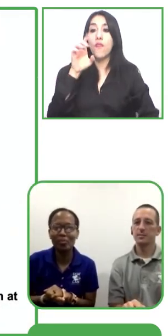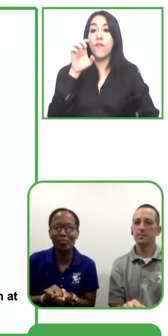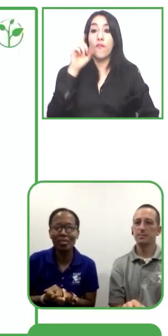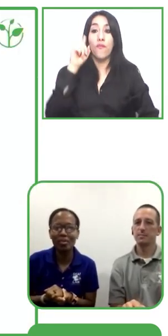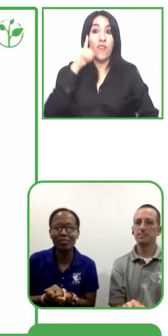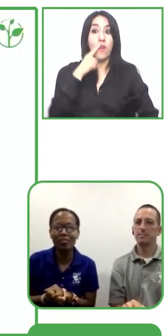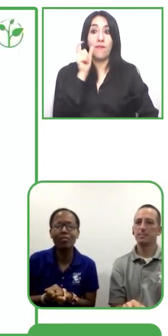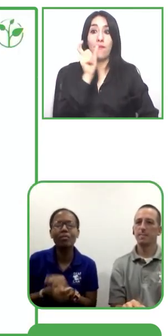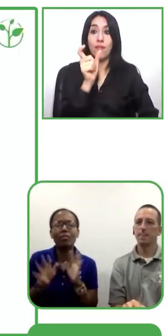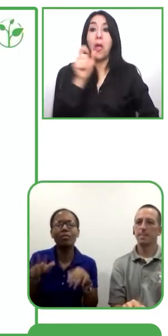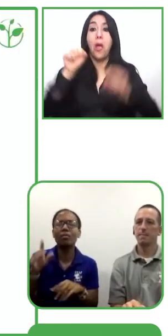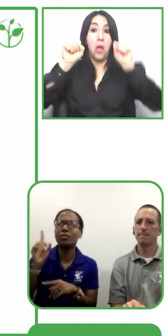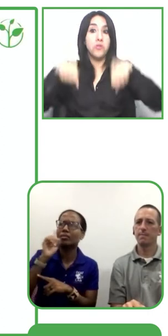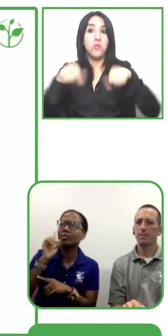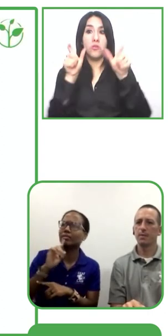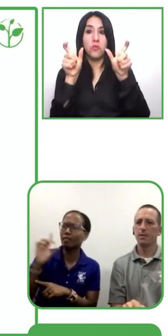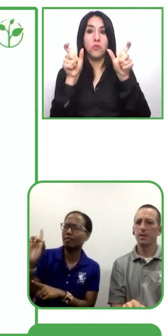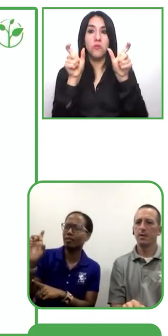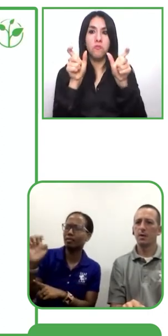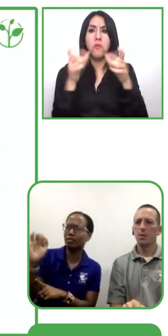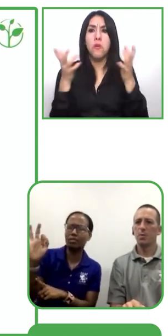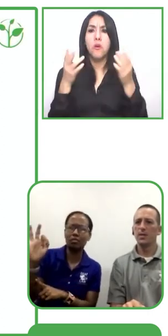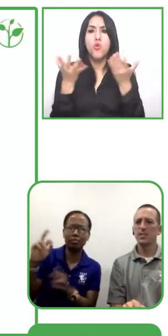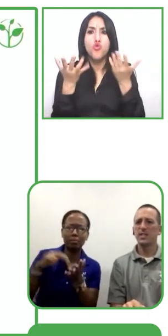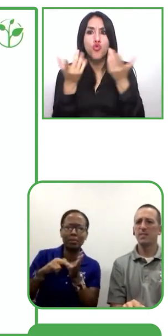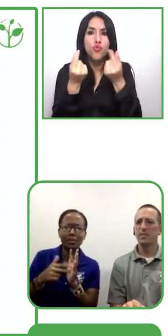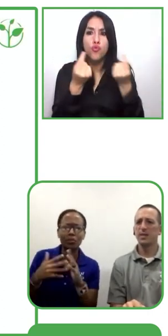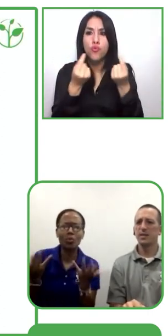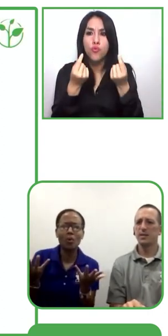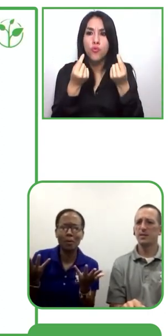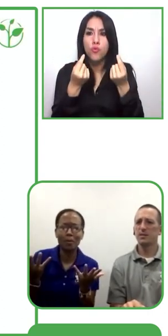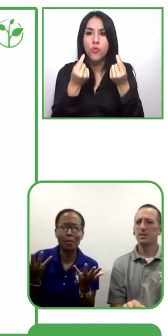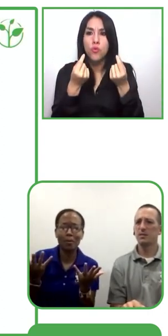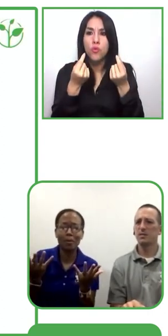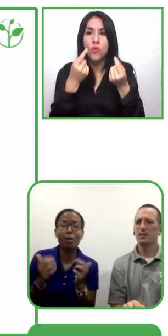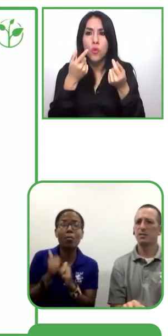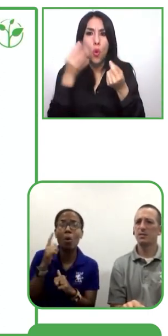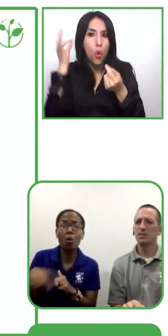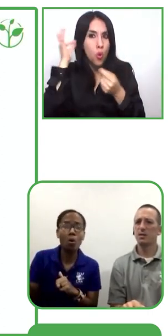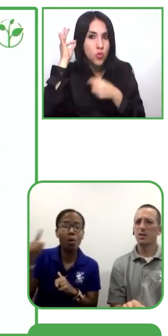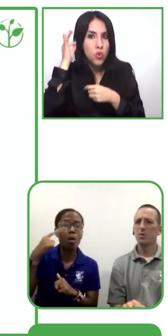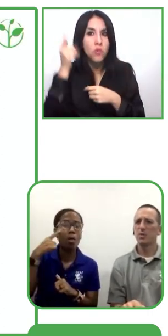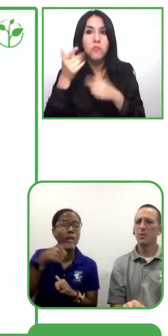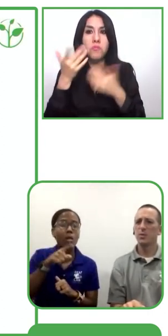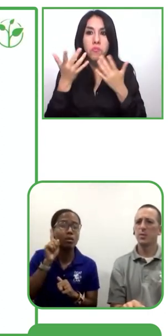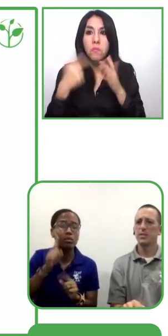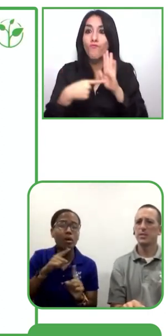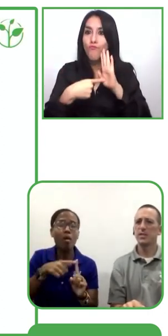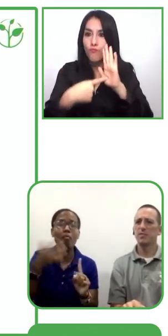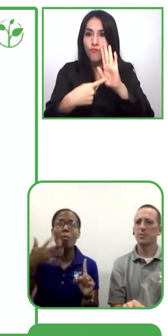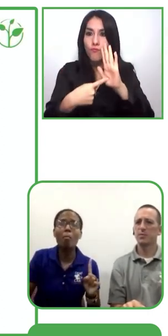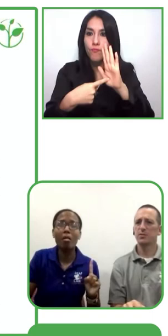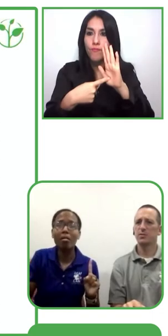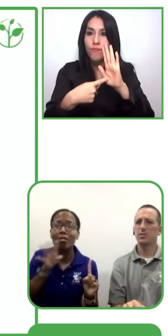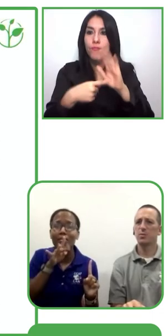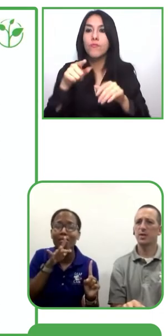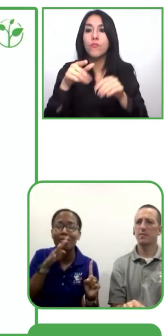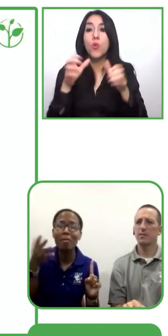What does deaf mean? Most people, when they see a deaf person or see the word deaf, they think of a person who can't hear or can't speak.